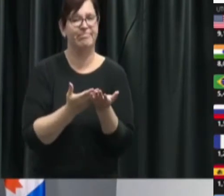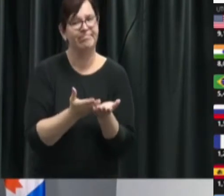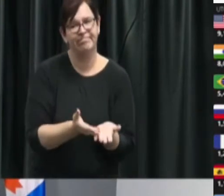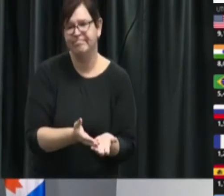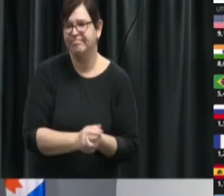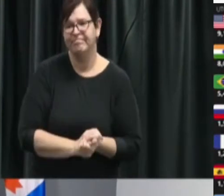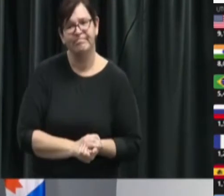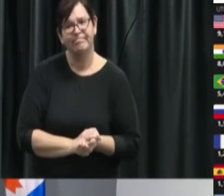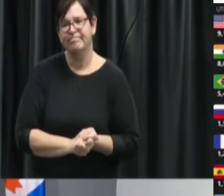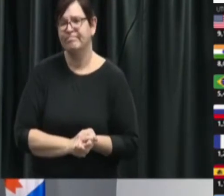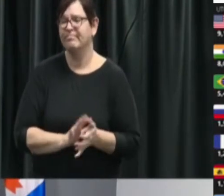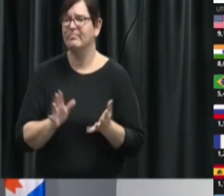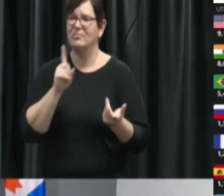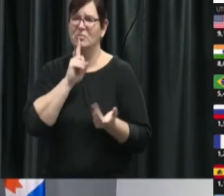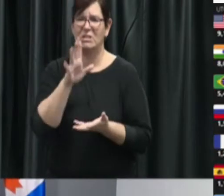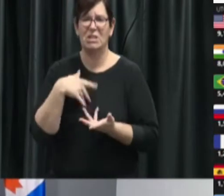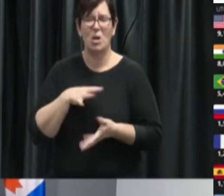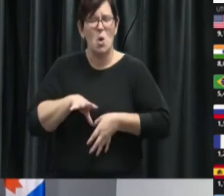the impact that it's had.